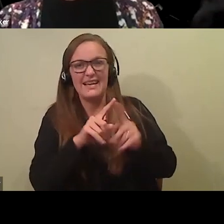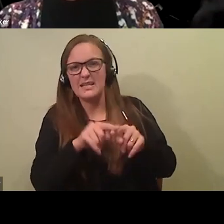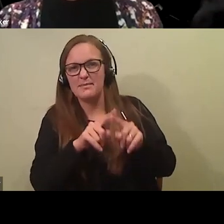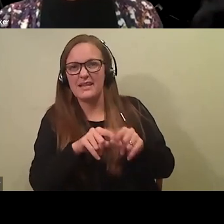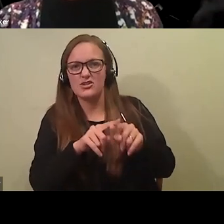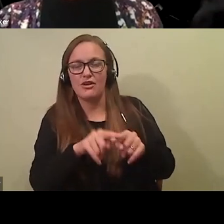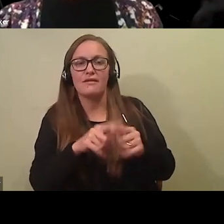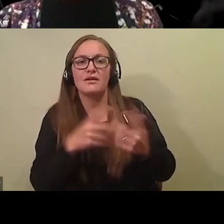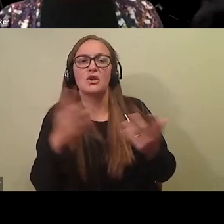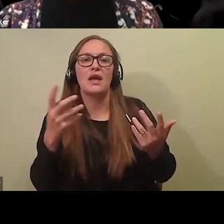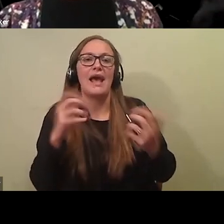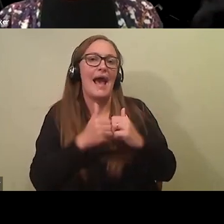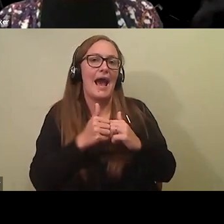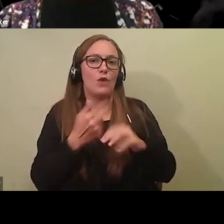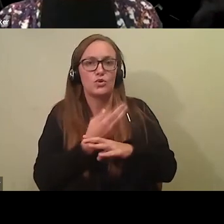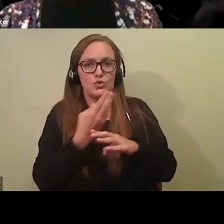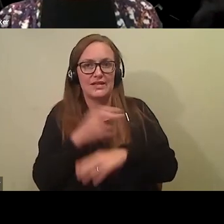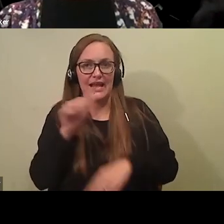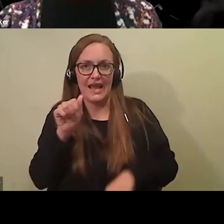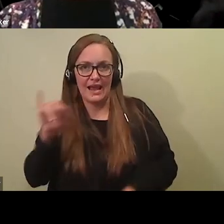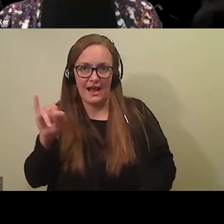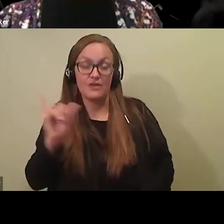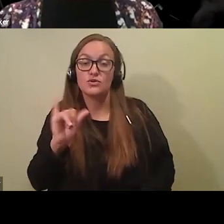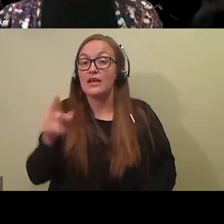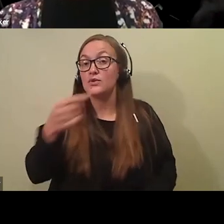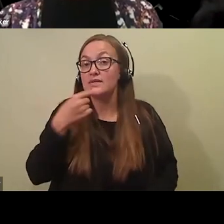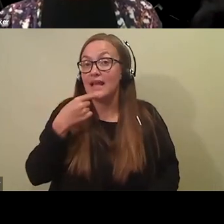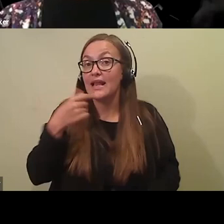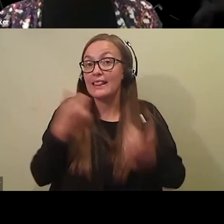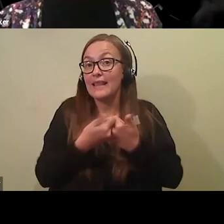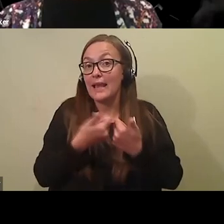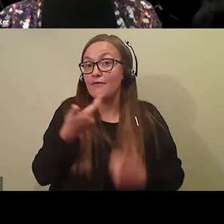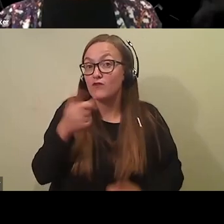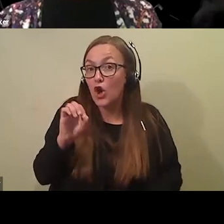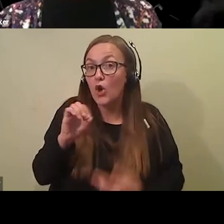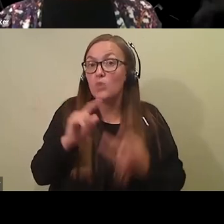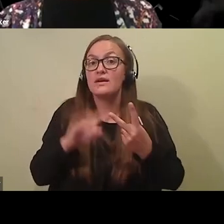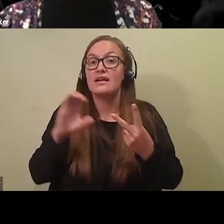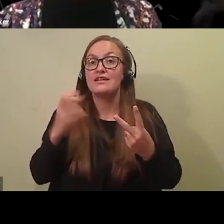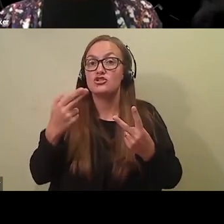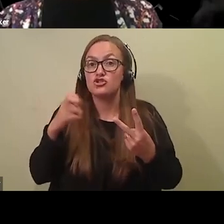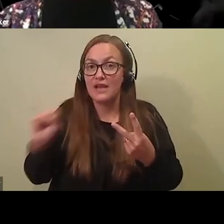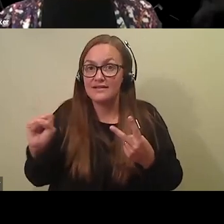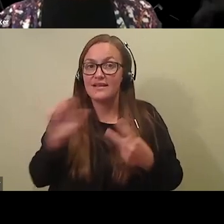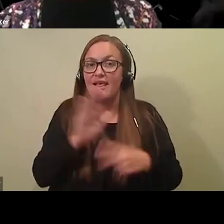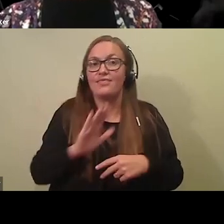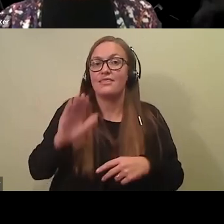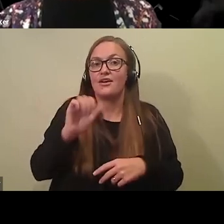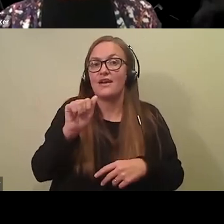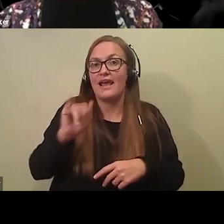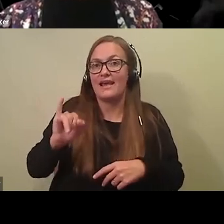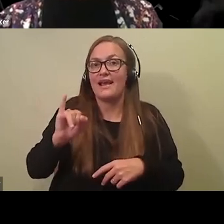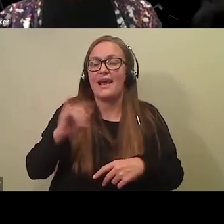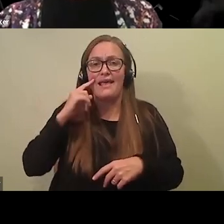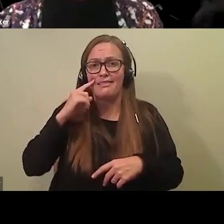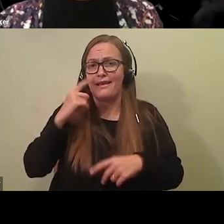AI within. So like you pointed out in the game of Go and also in chess, there are AIs that can outperform, I think, all